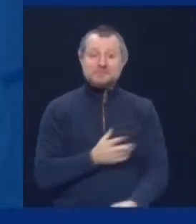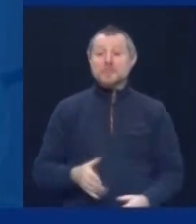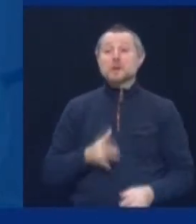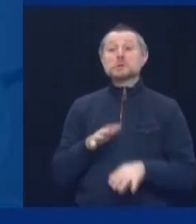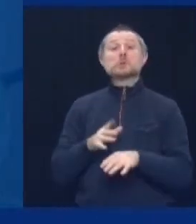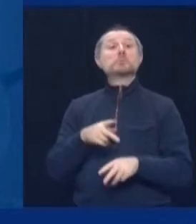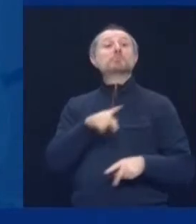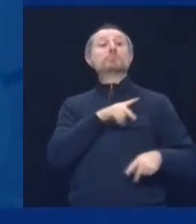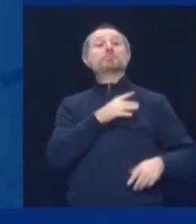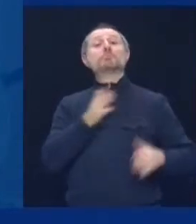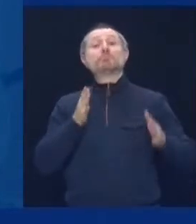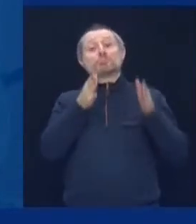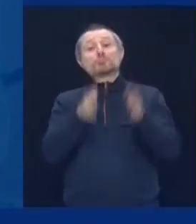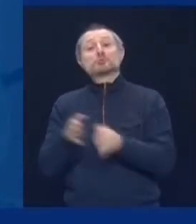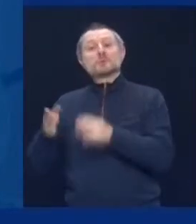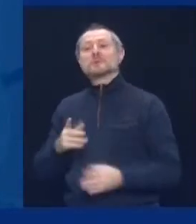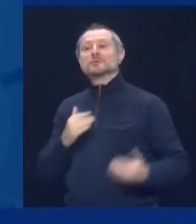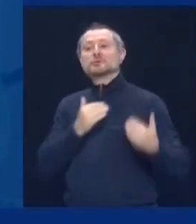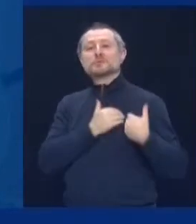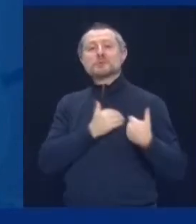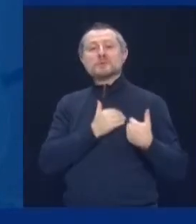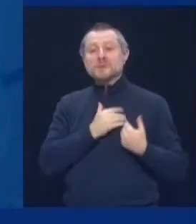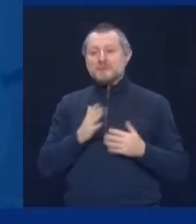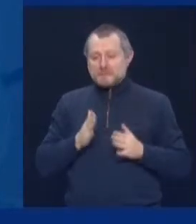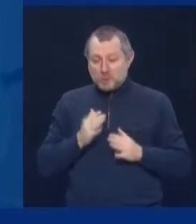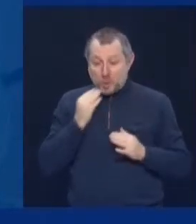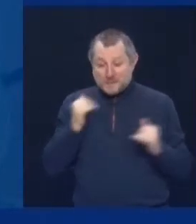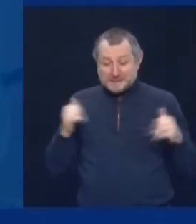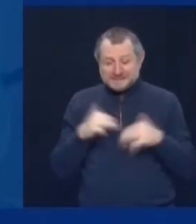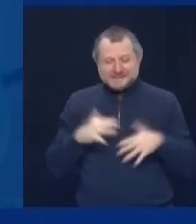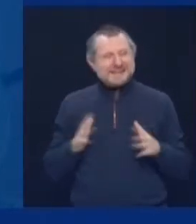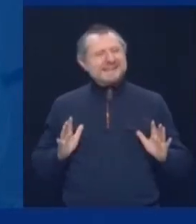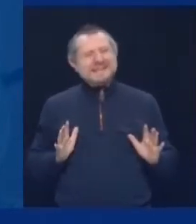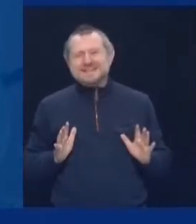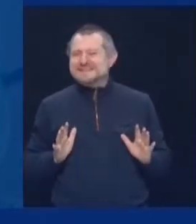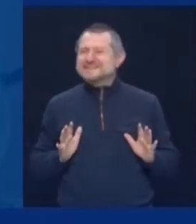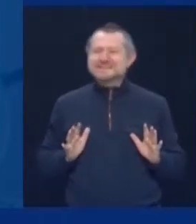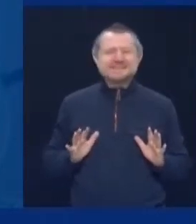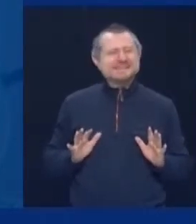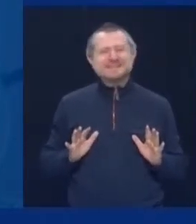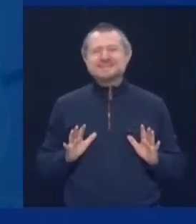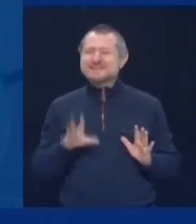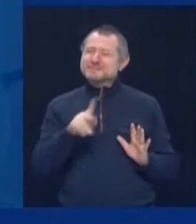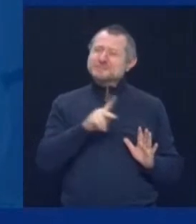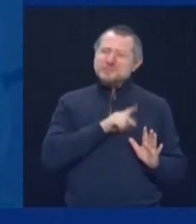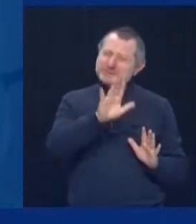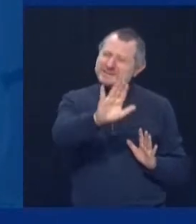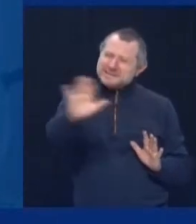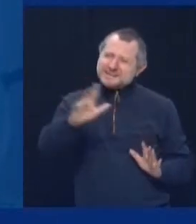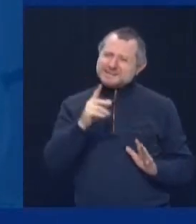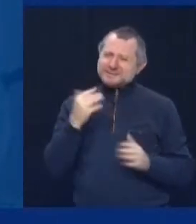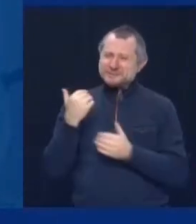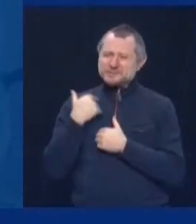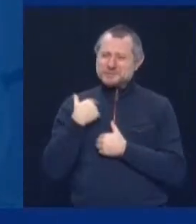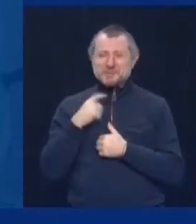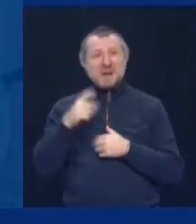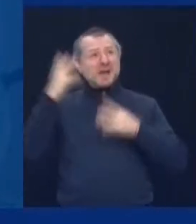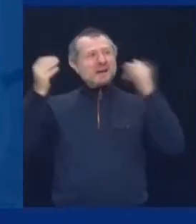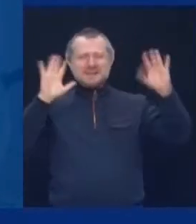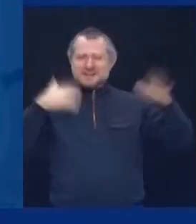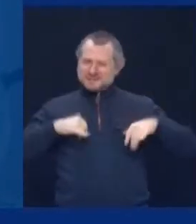gatherings. It's happening in your living room. Personal responsibility. I'm not going out. I'm just staying home and inviting friends